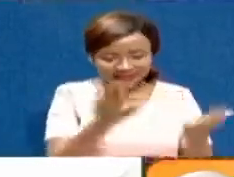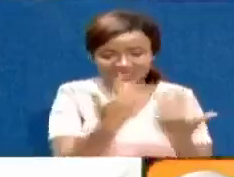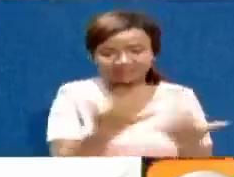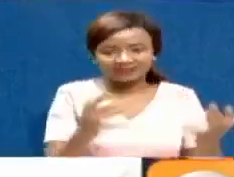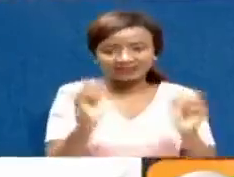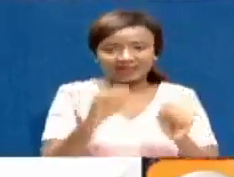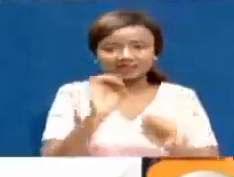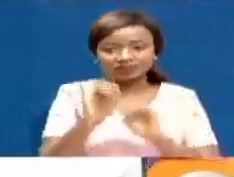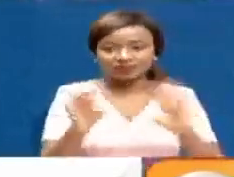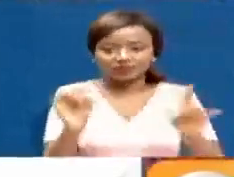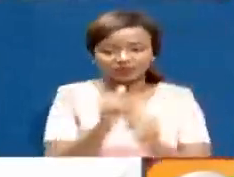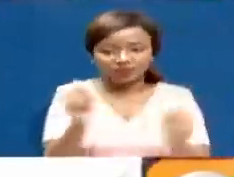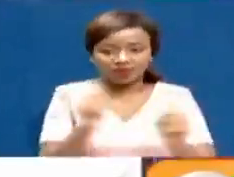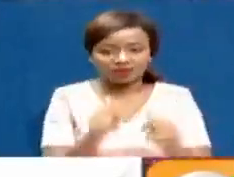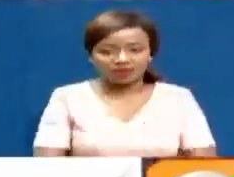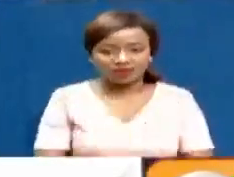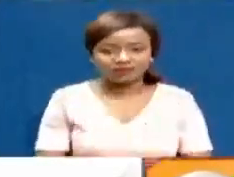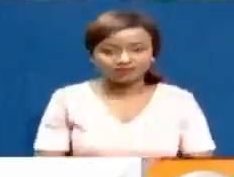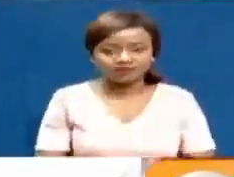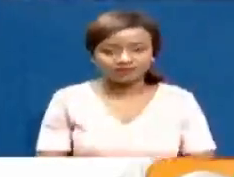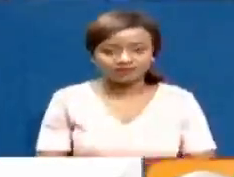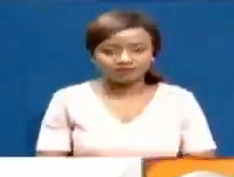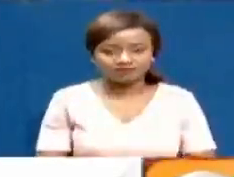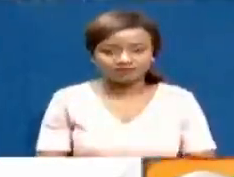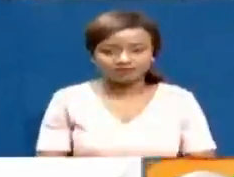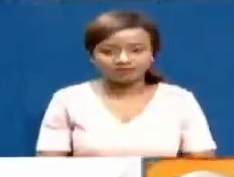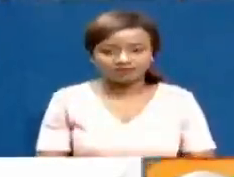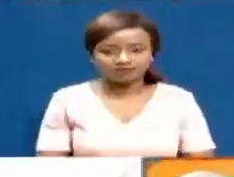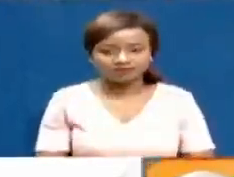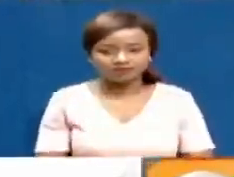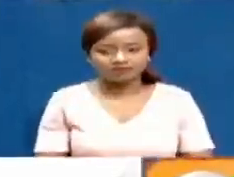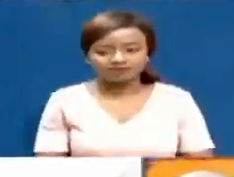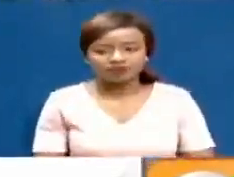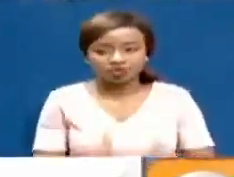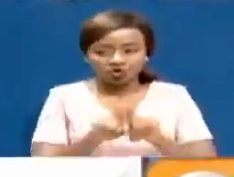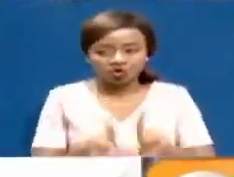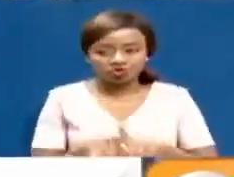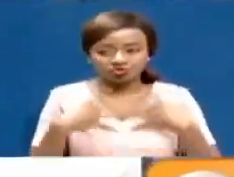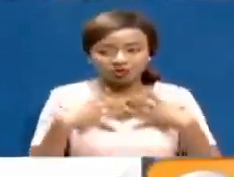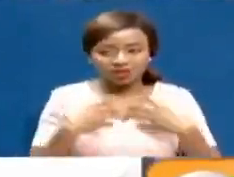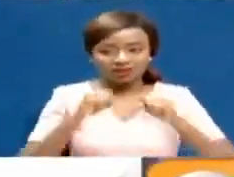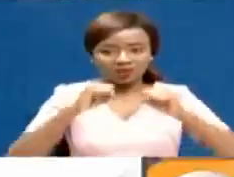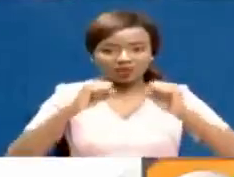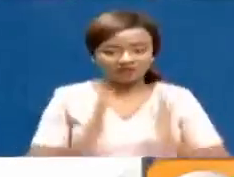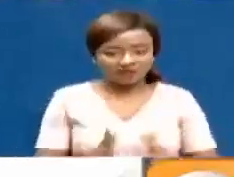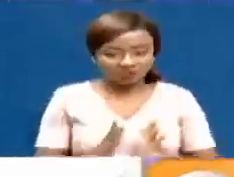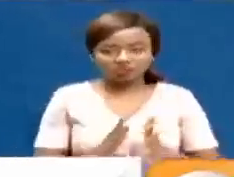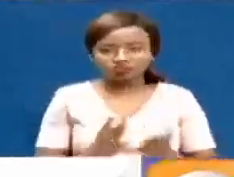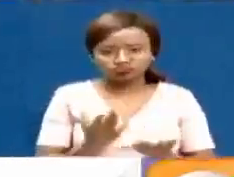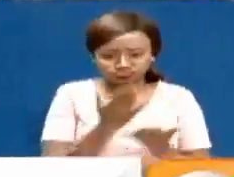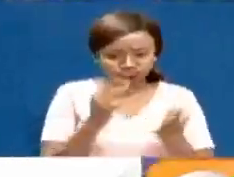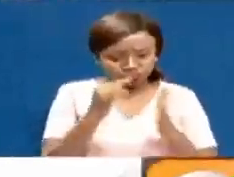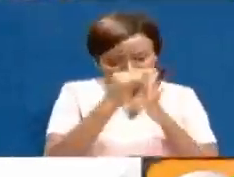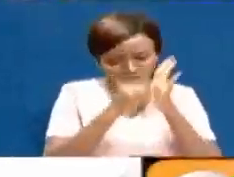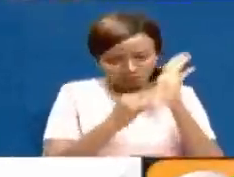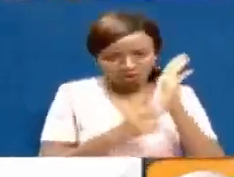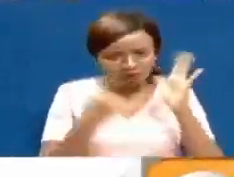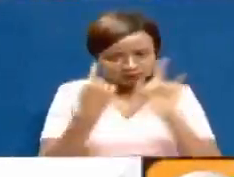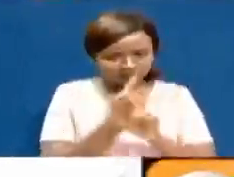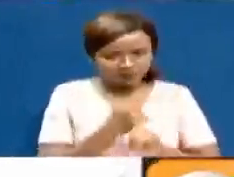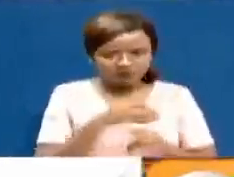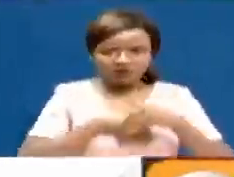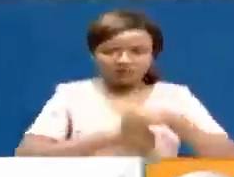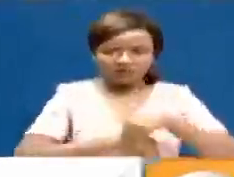properly. The protocol cascaded to counties and sub-county administrators and health officials to ensure the regulations are adhered to curb